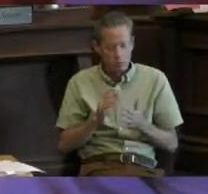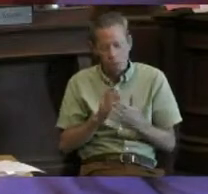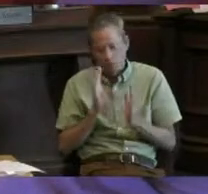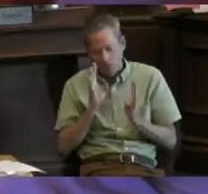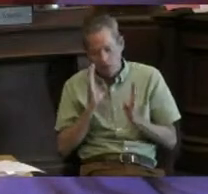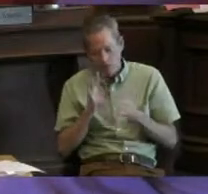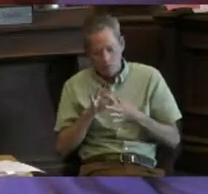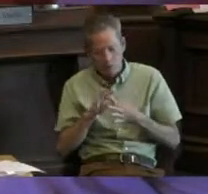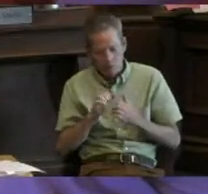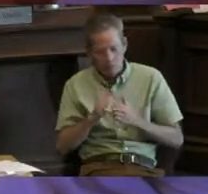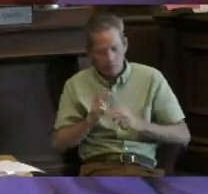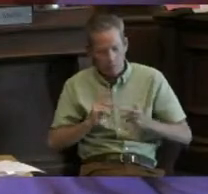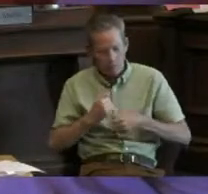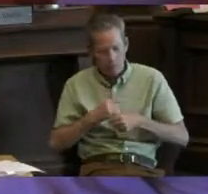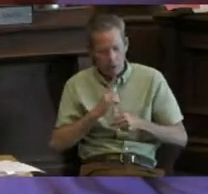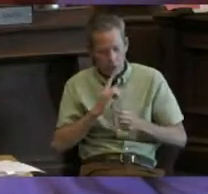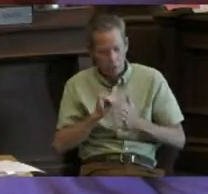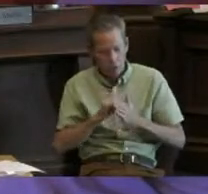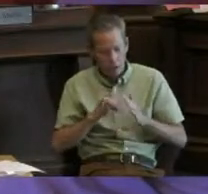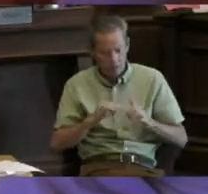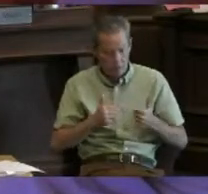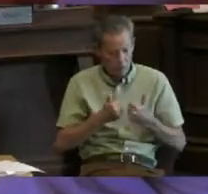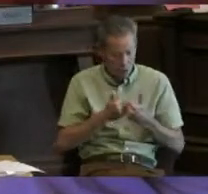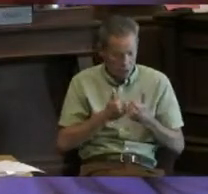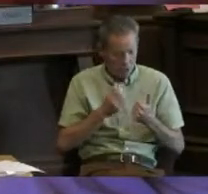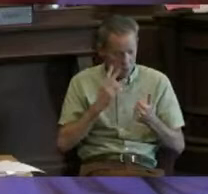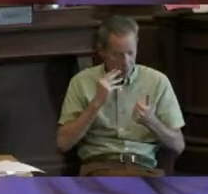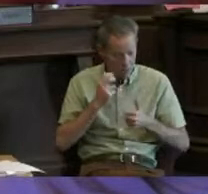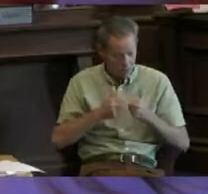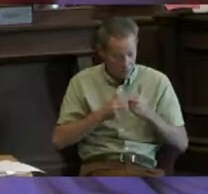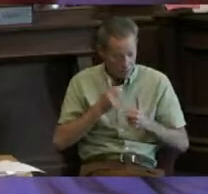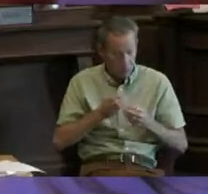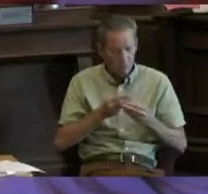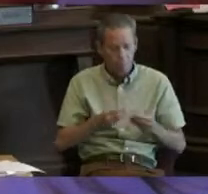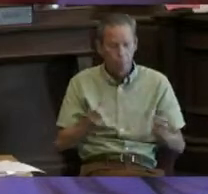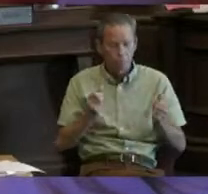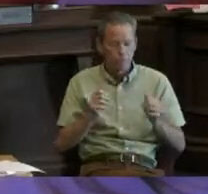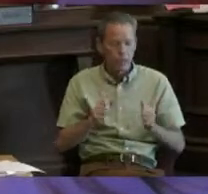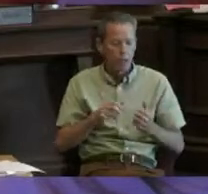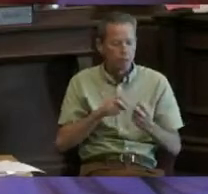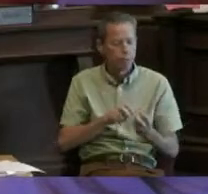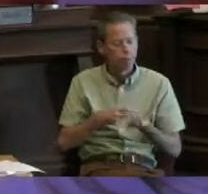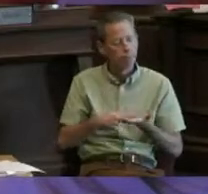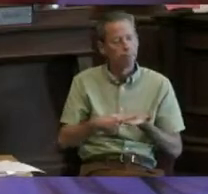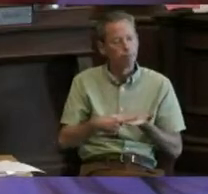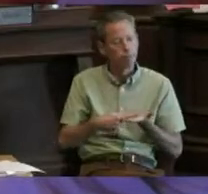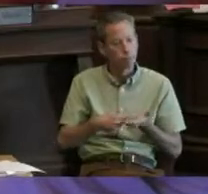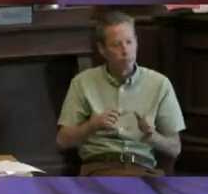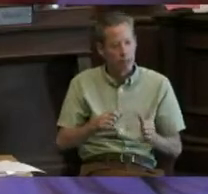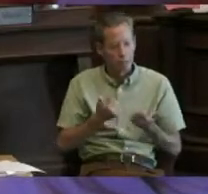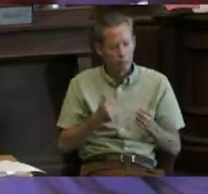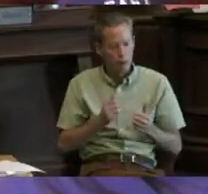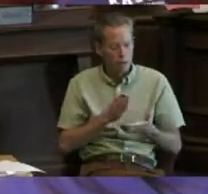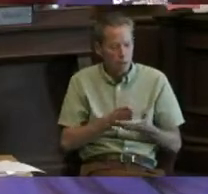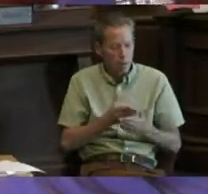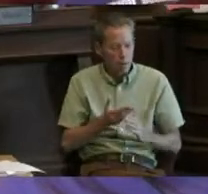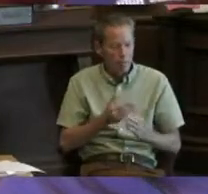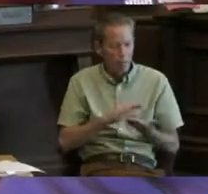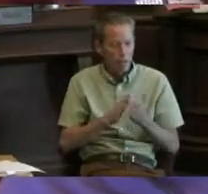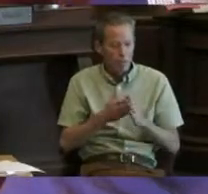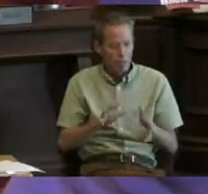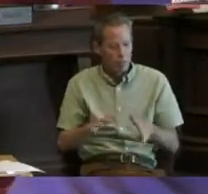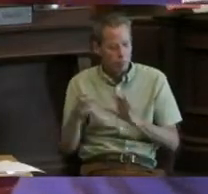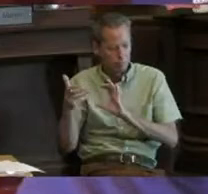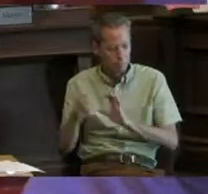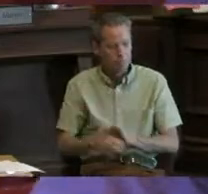people to make sure that, you know, if they are having challenges, they're experiencing difficulties in their life, that they have someone to talk to, and we try to nip it in the bud before it becomes a problem for the